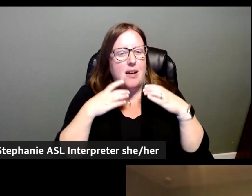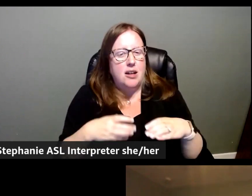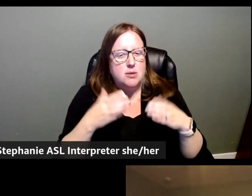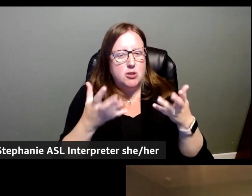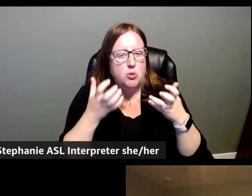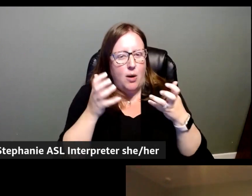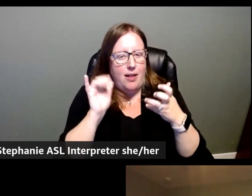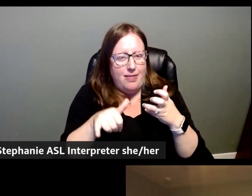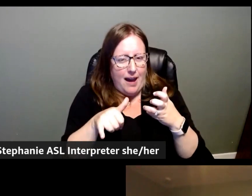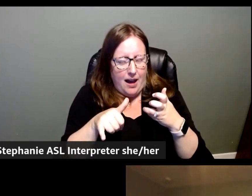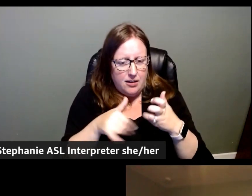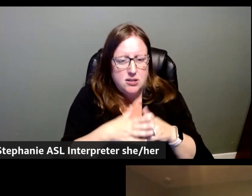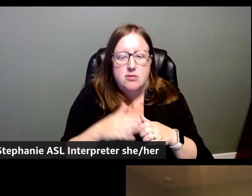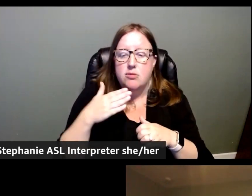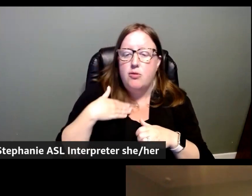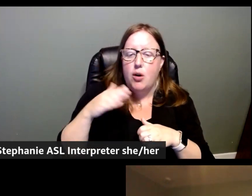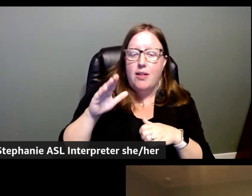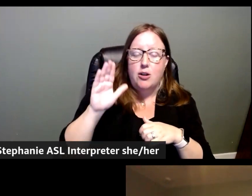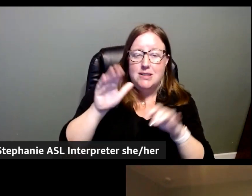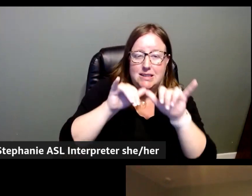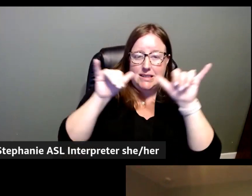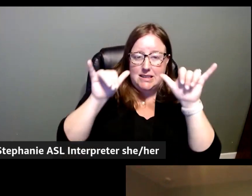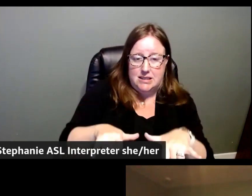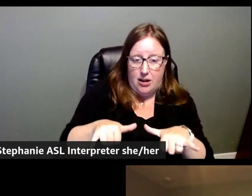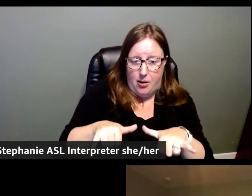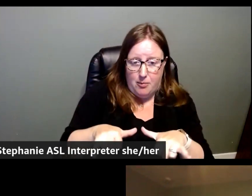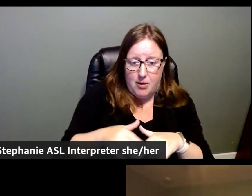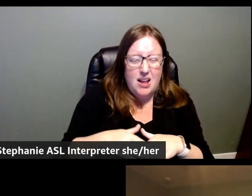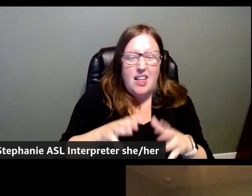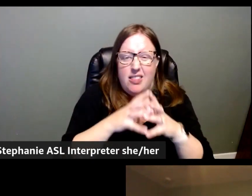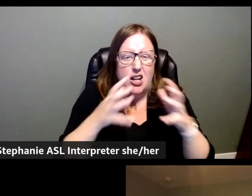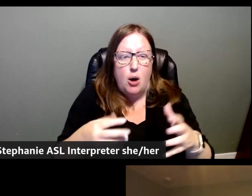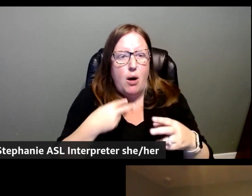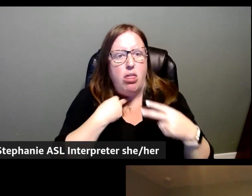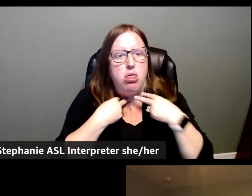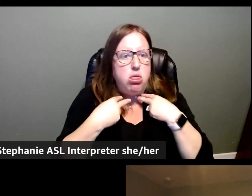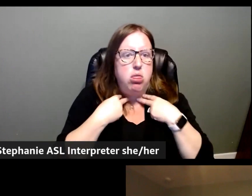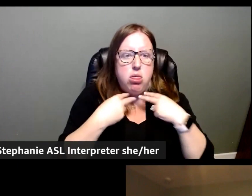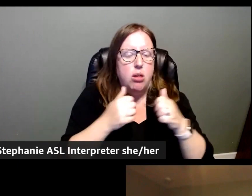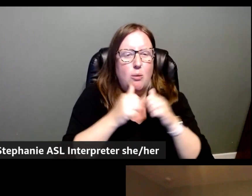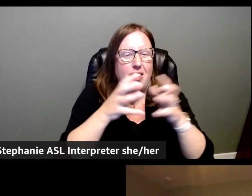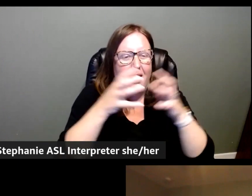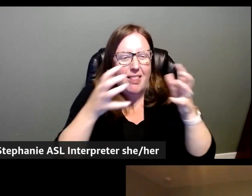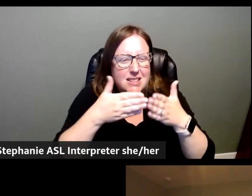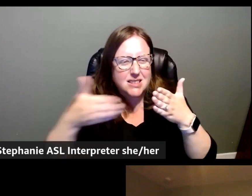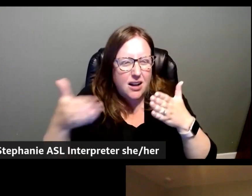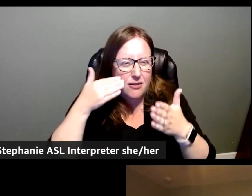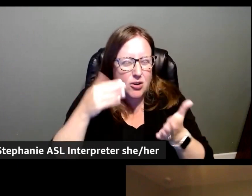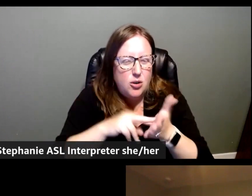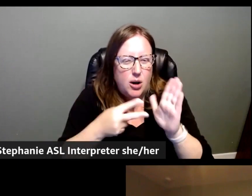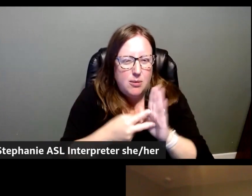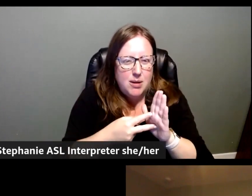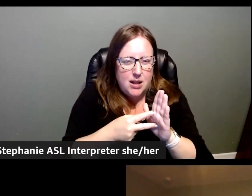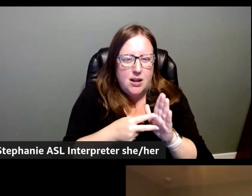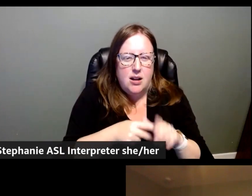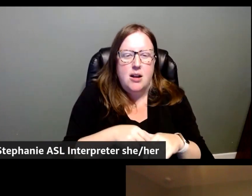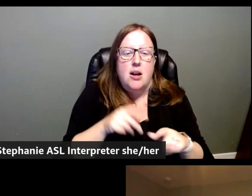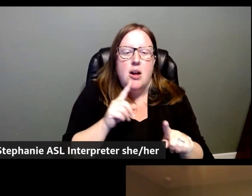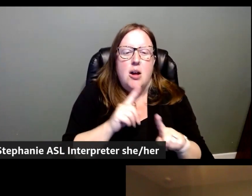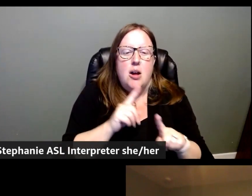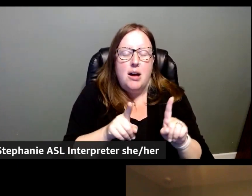core clean on their SAP system, not gum it up with tons and tons of custom code. And one way to do that is to